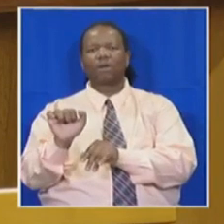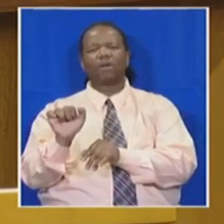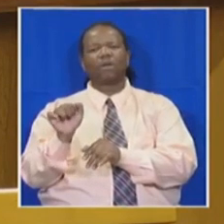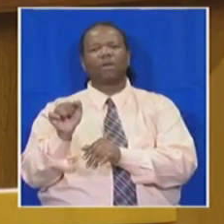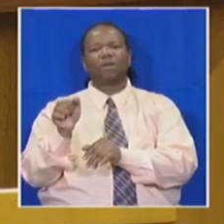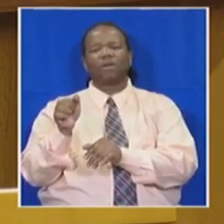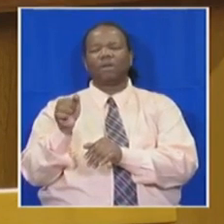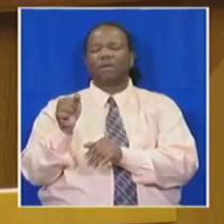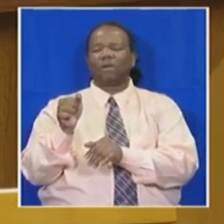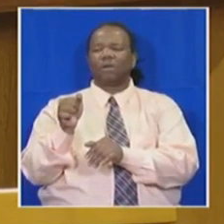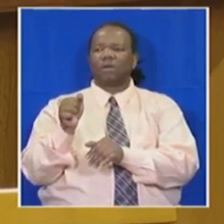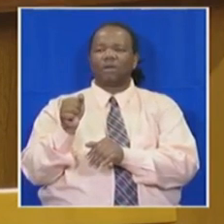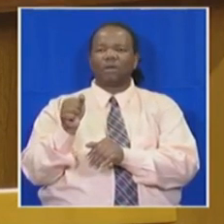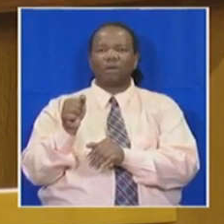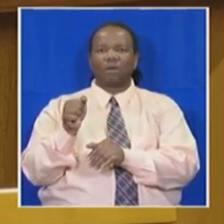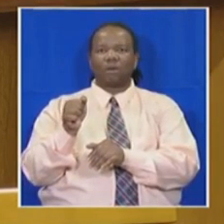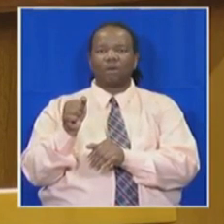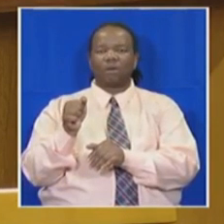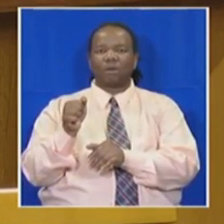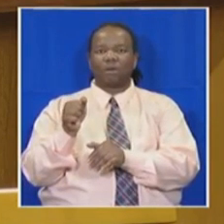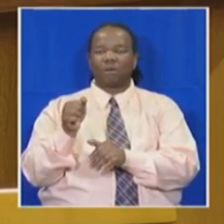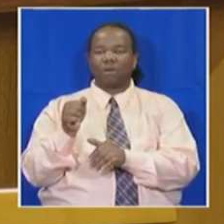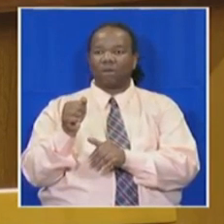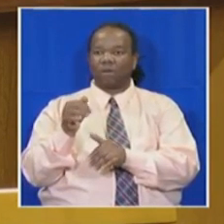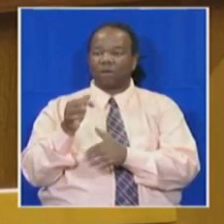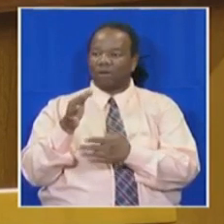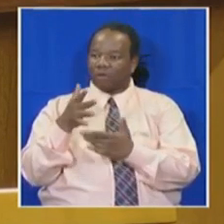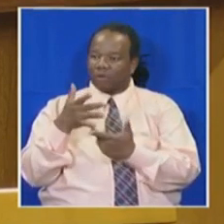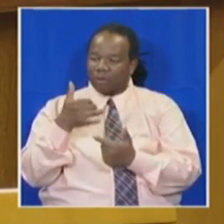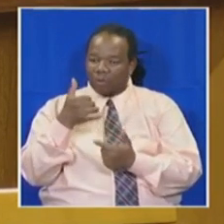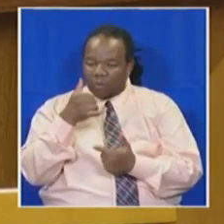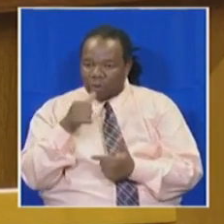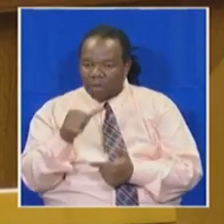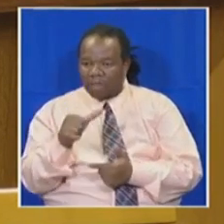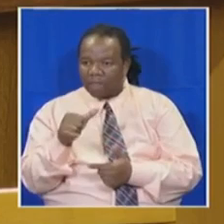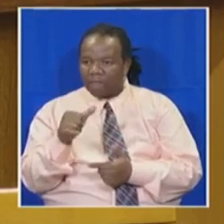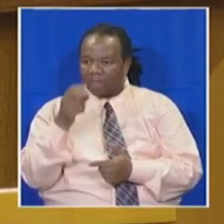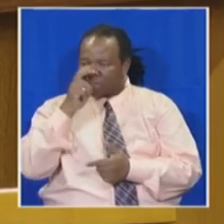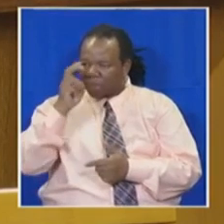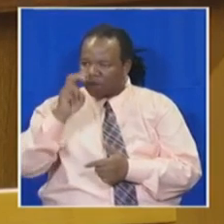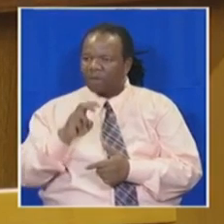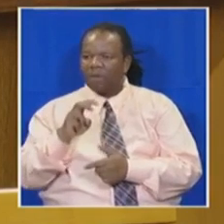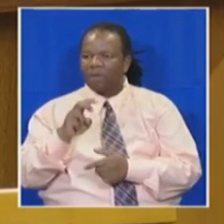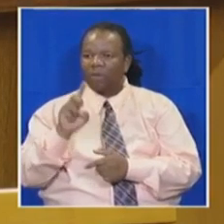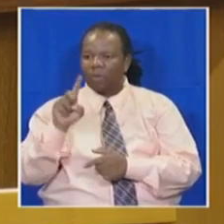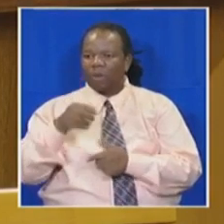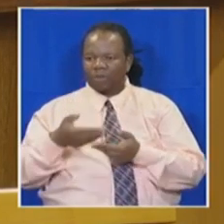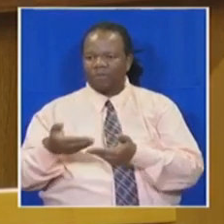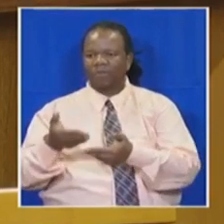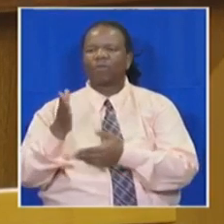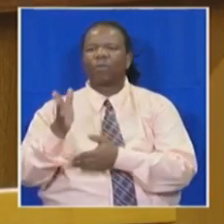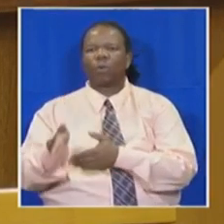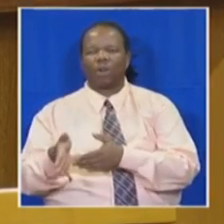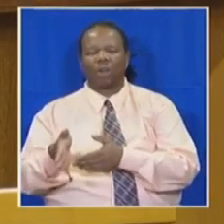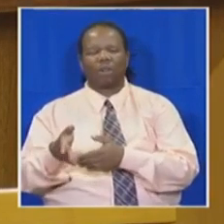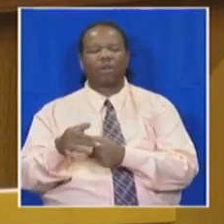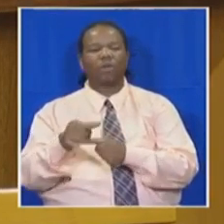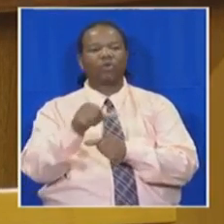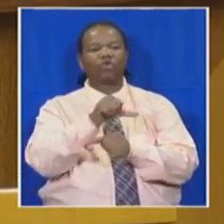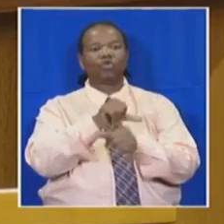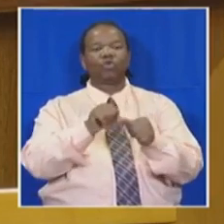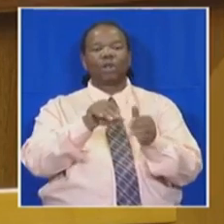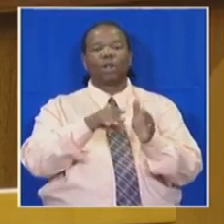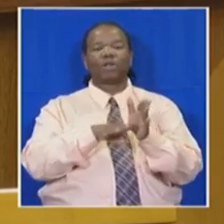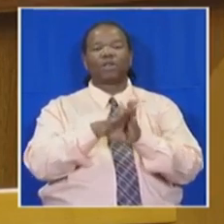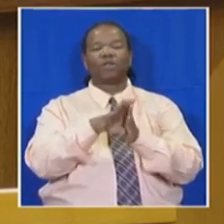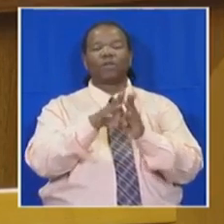impesheni zabo bazozithola. The truth, though, is that the Minister of Social Development doesn't care about